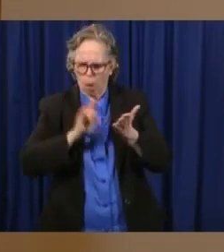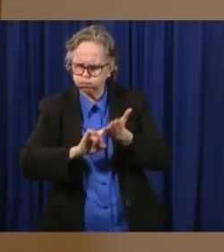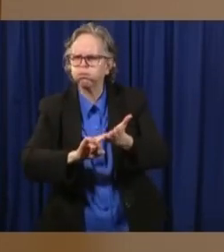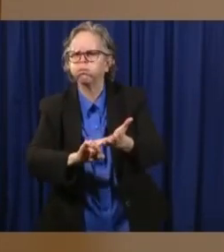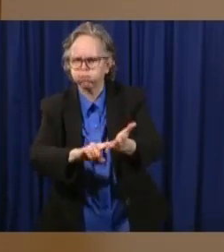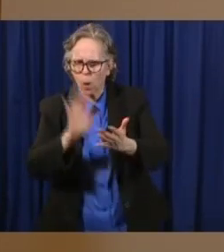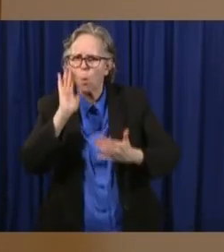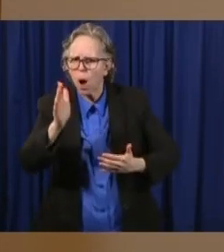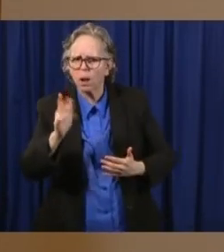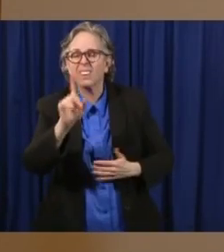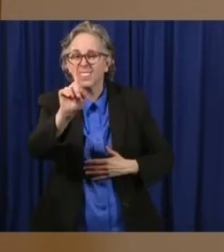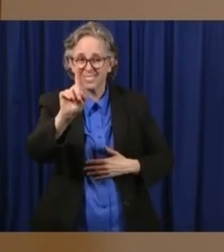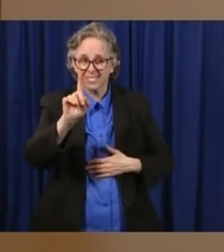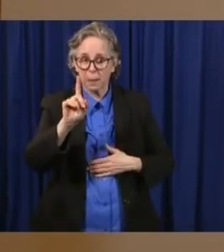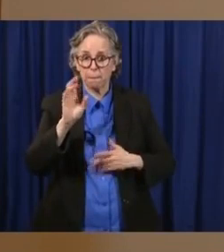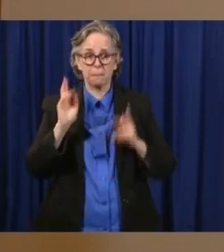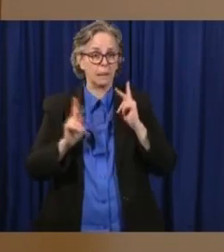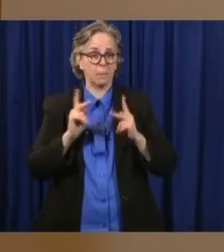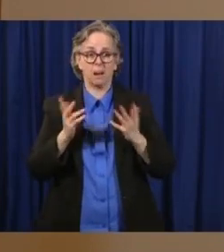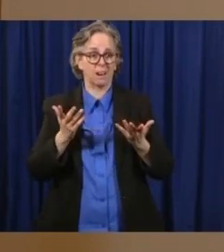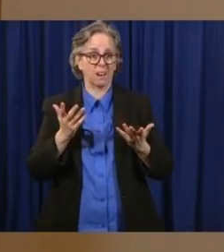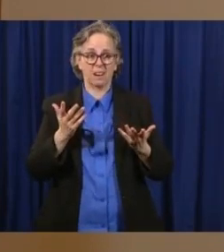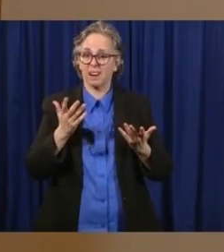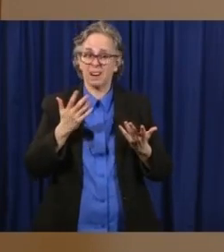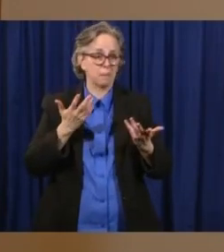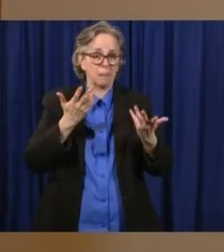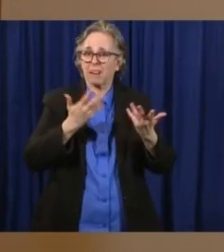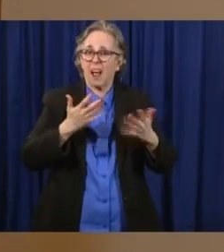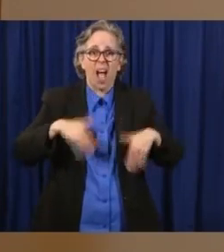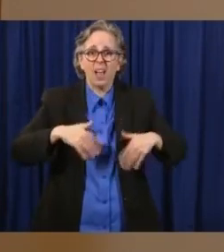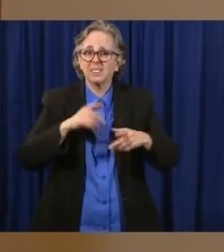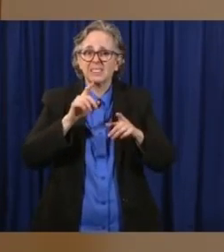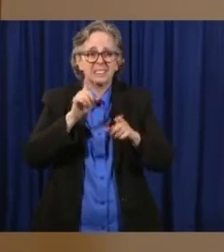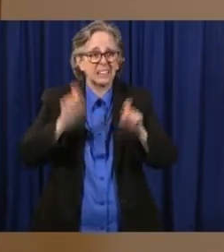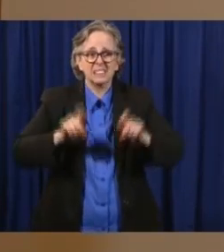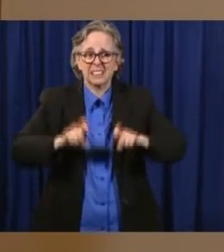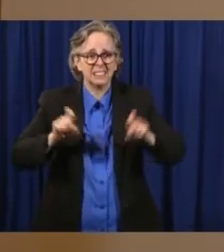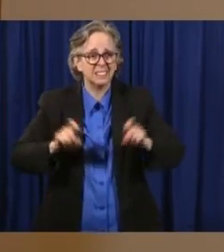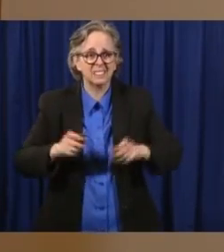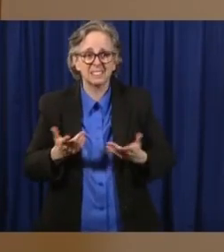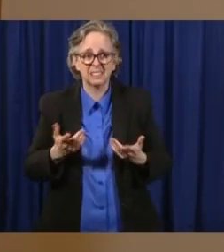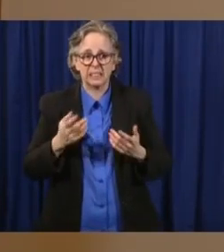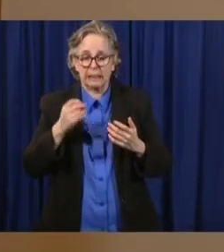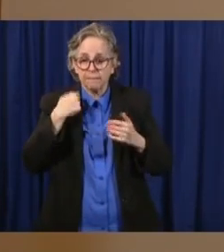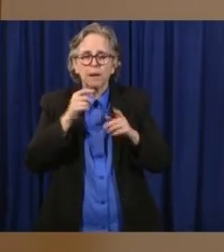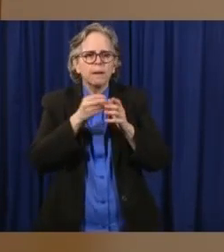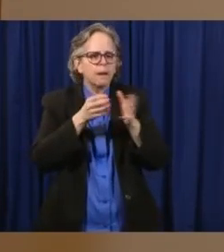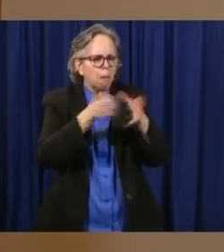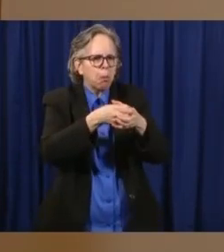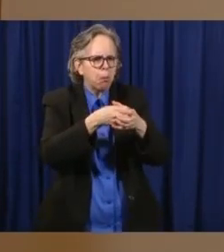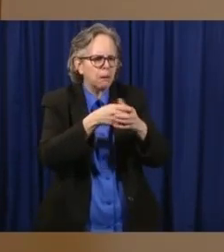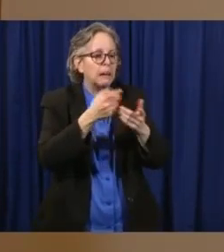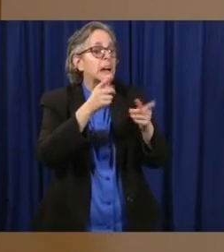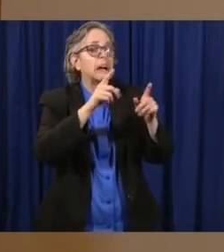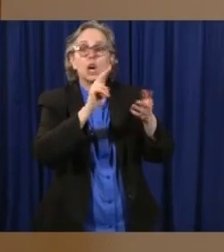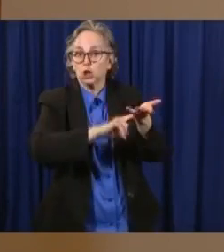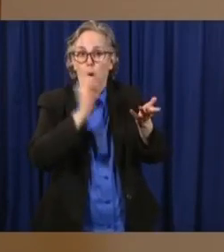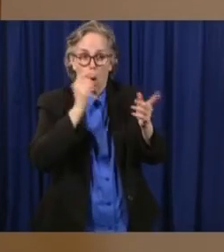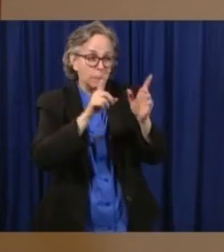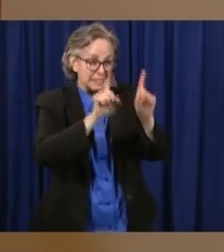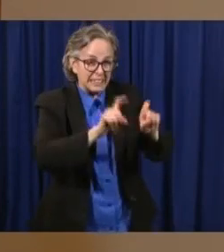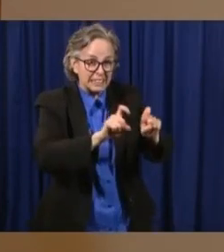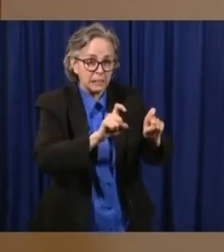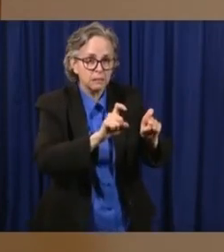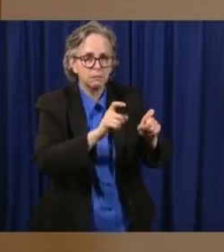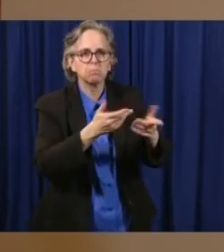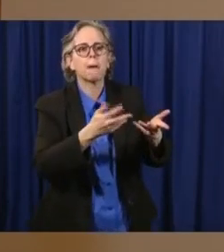enough tests to go around. So once they test a few people in a nursing home and they know it's there, we are clinically assuming that the